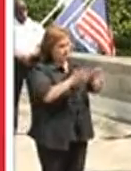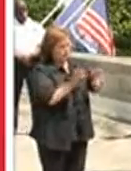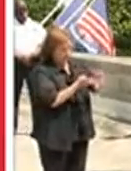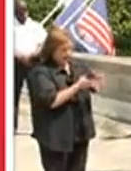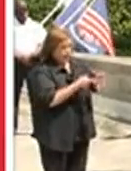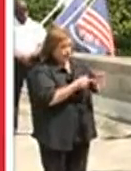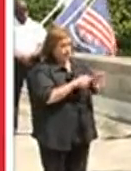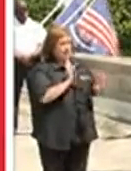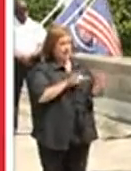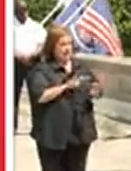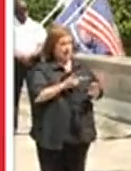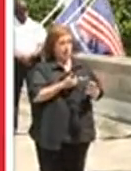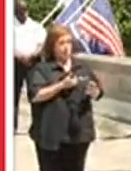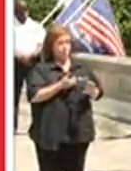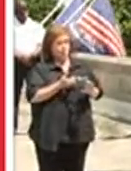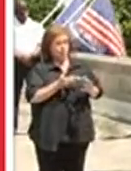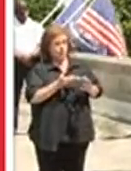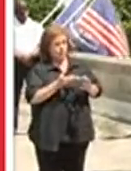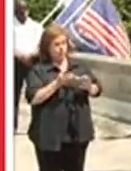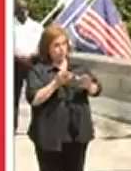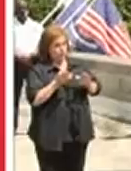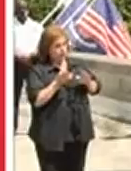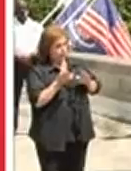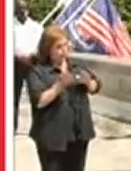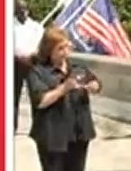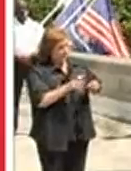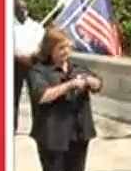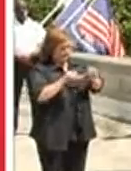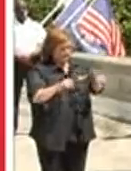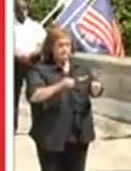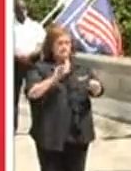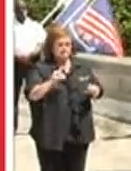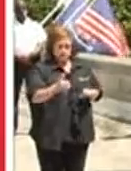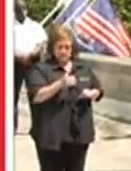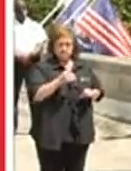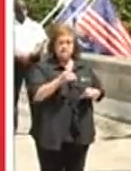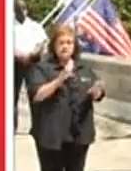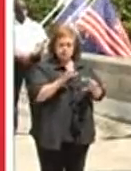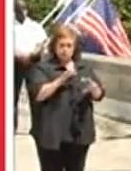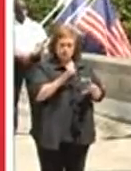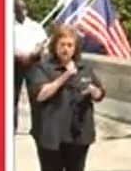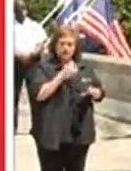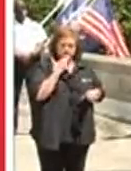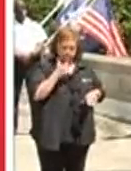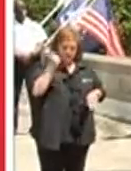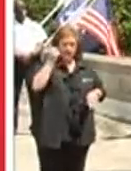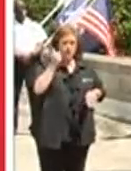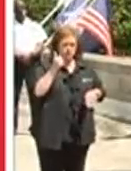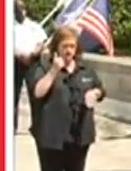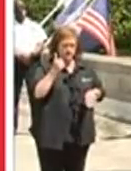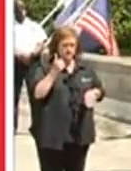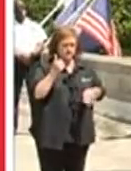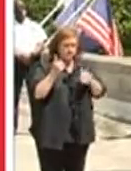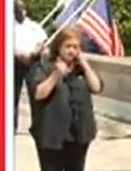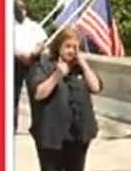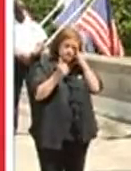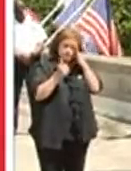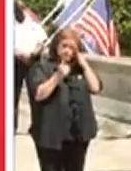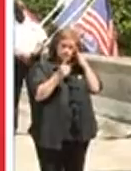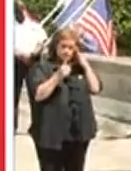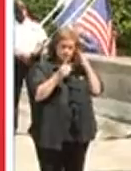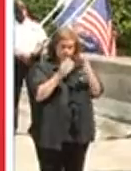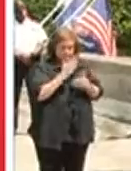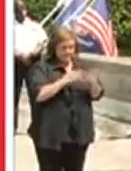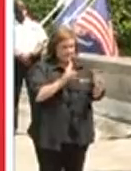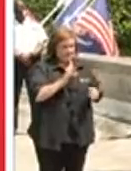our small line drainage work this year has gone really well. That work is showing effectively in